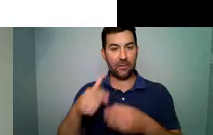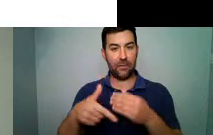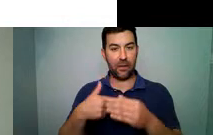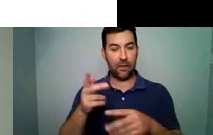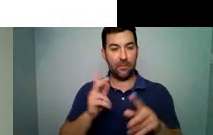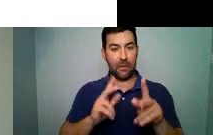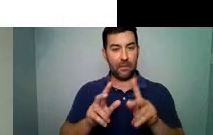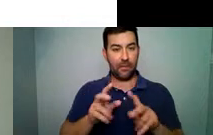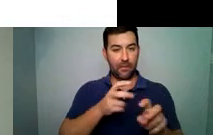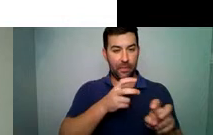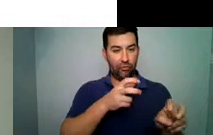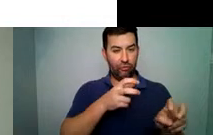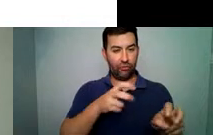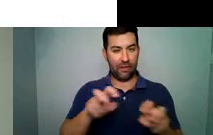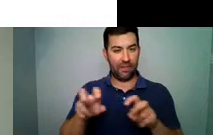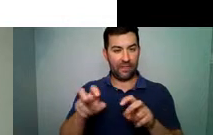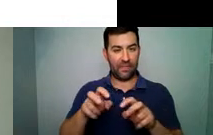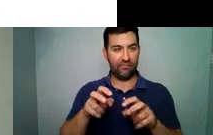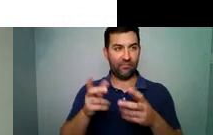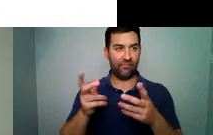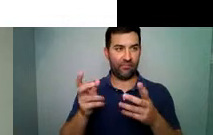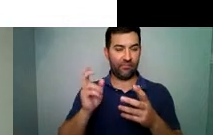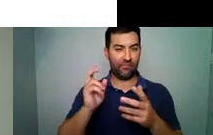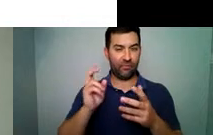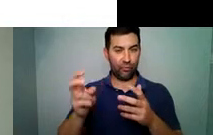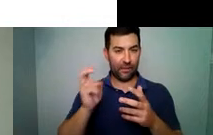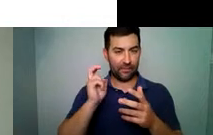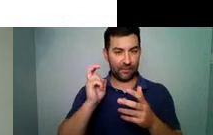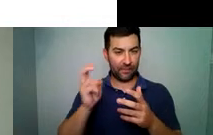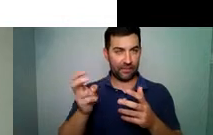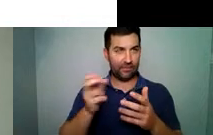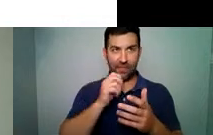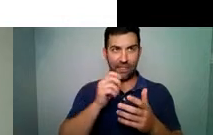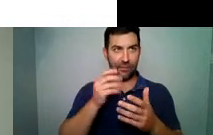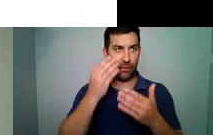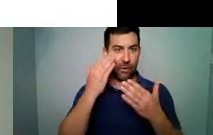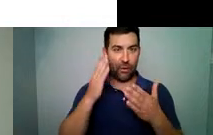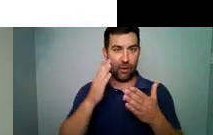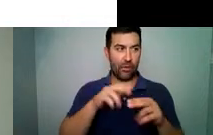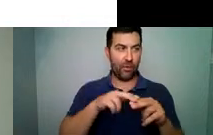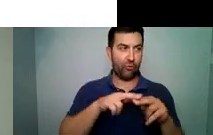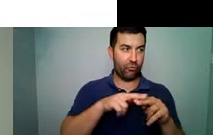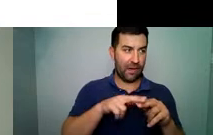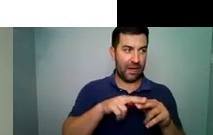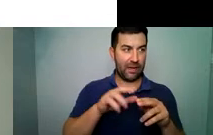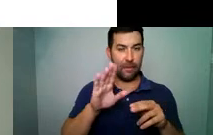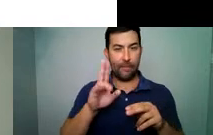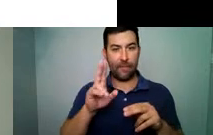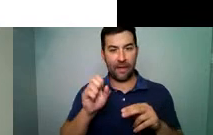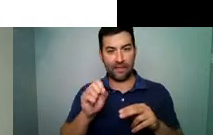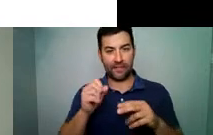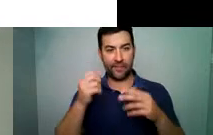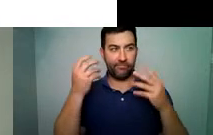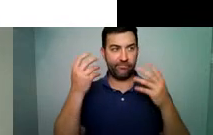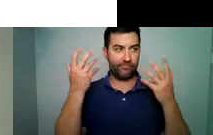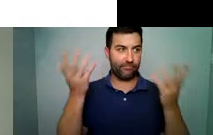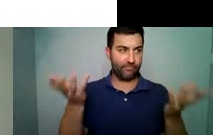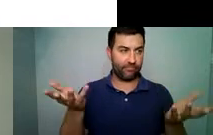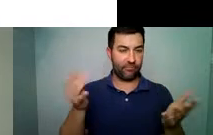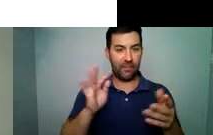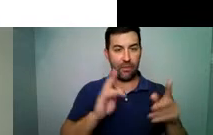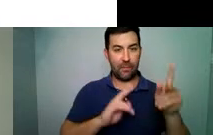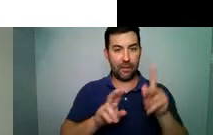trips doesn't tell us exactly what they're doing. So we can't know for sure if folks